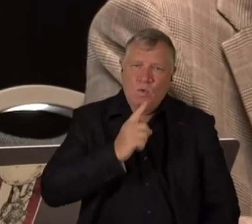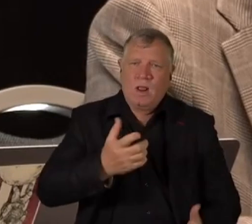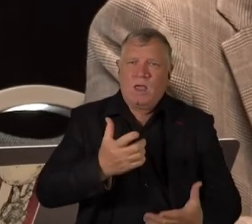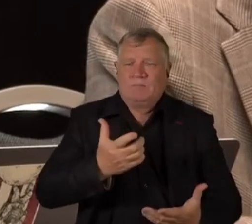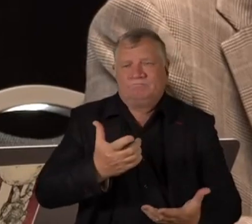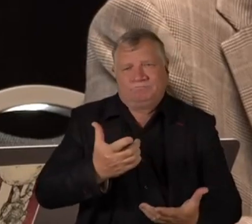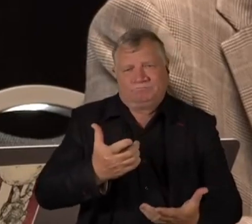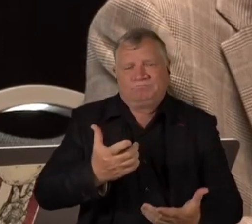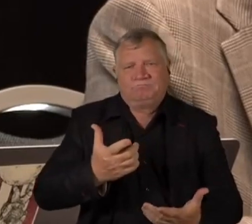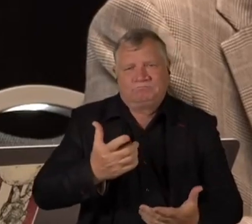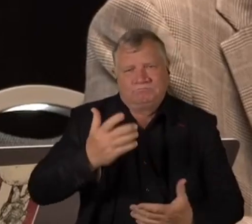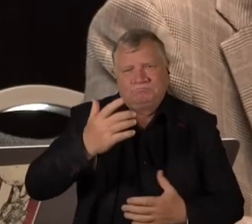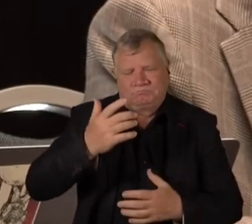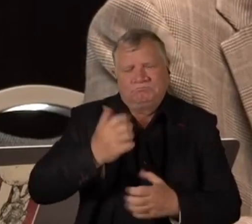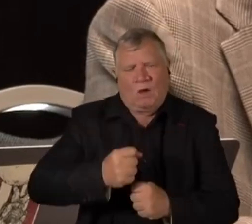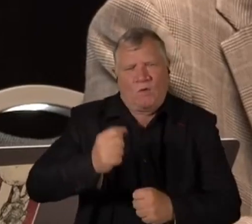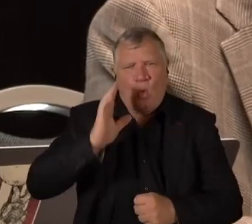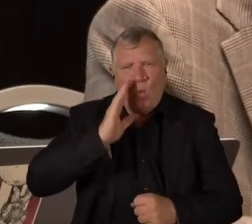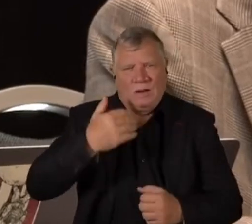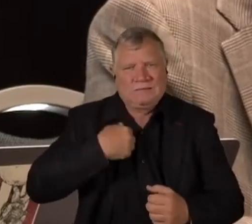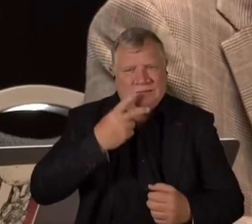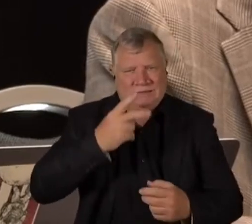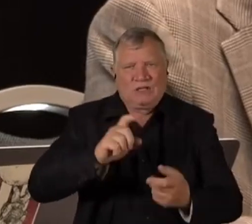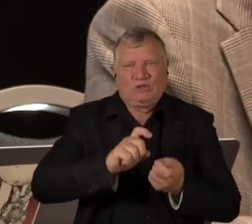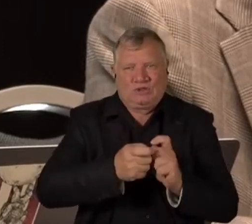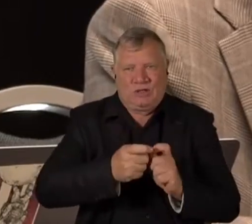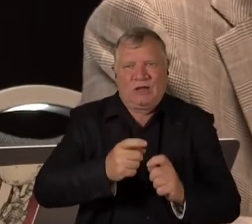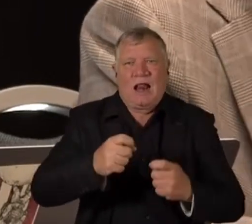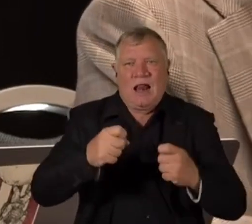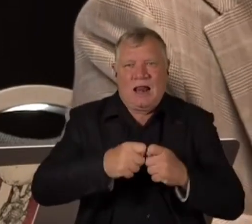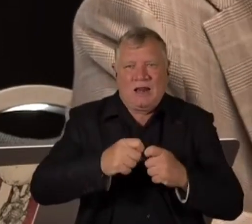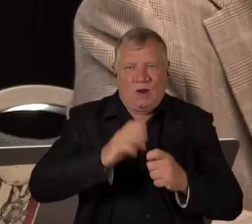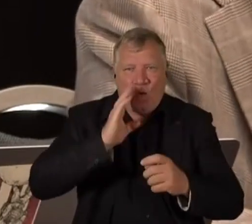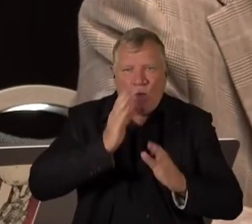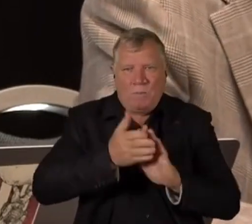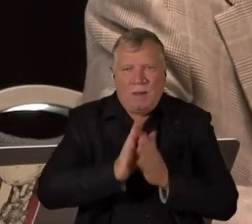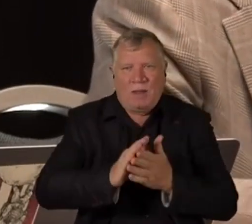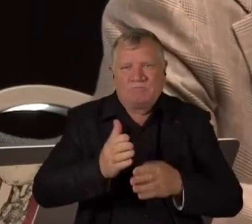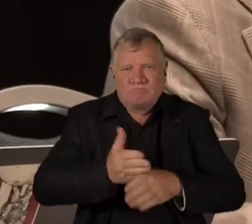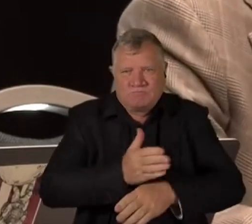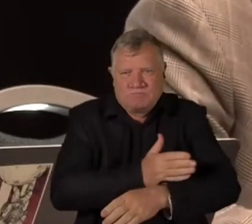see change. Electricity will become more reliable and cleaner. We will pick